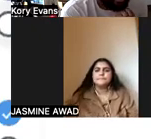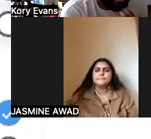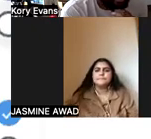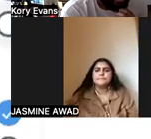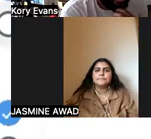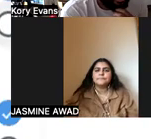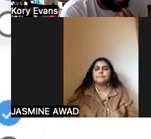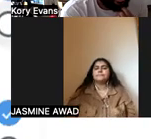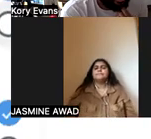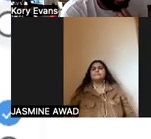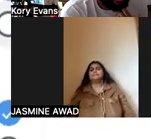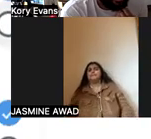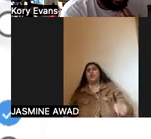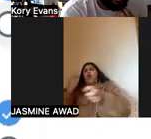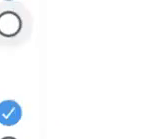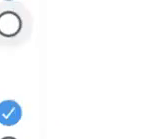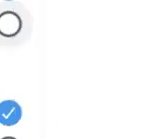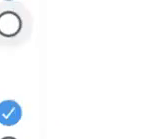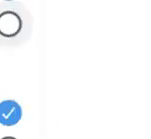Hard to say. Hard to define.